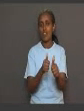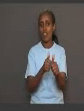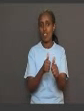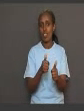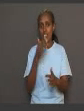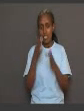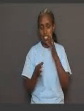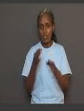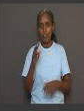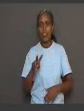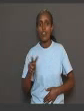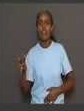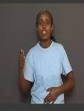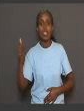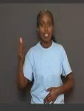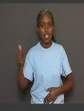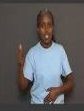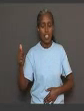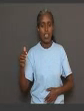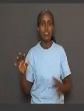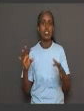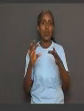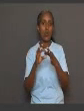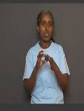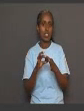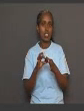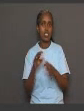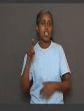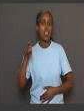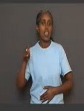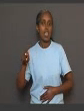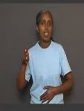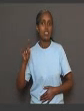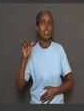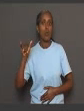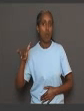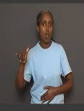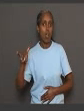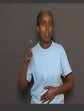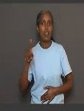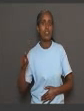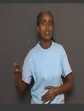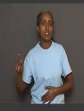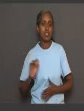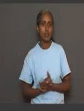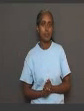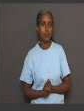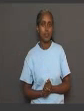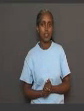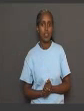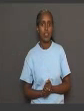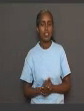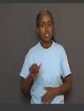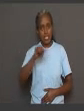If vector A at coordinates x, y, z is